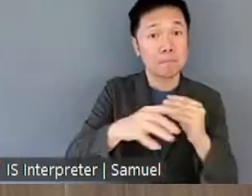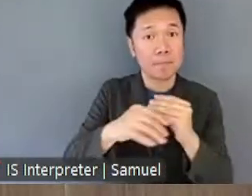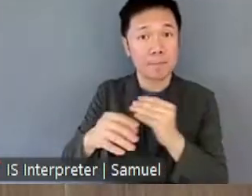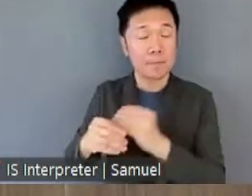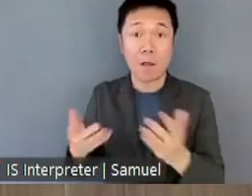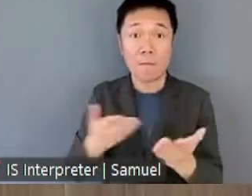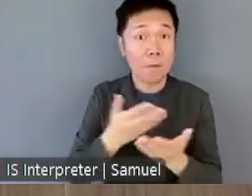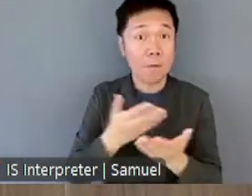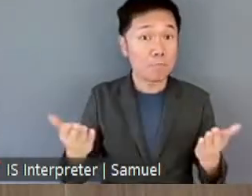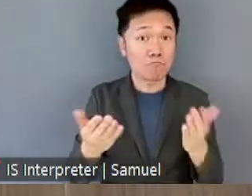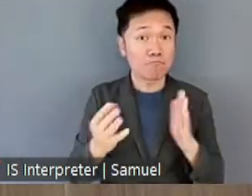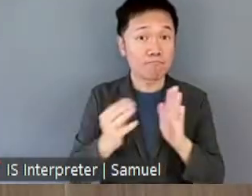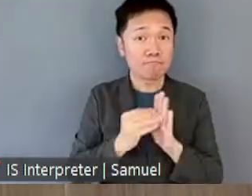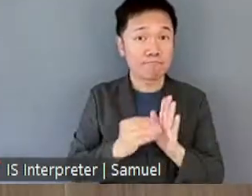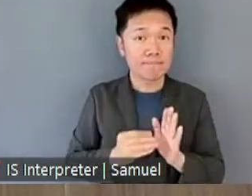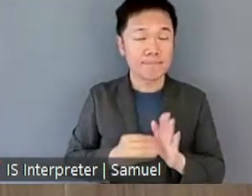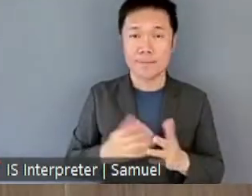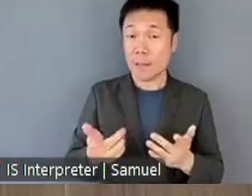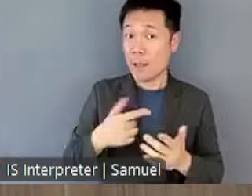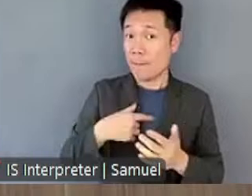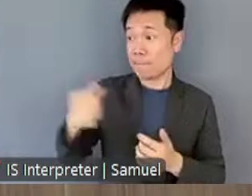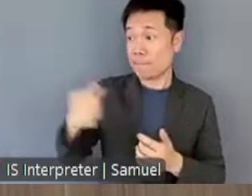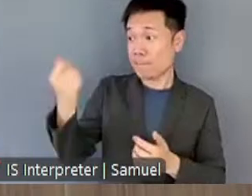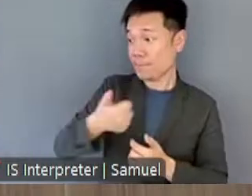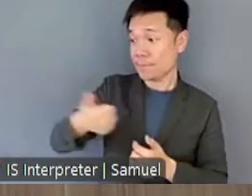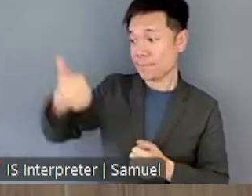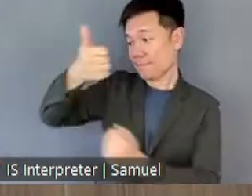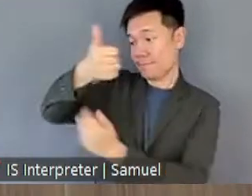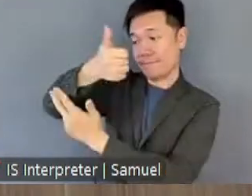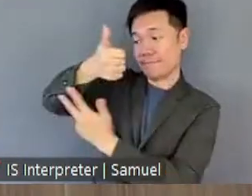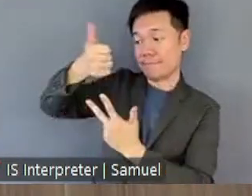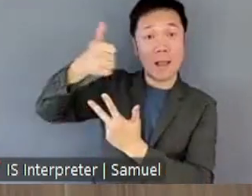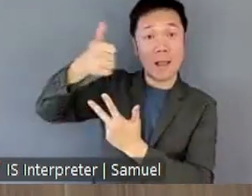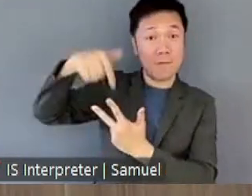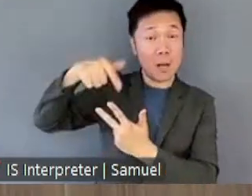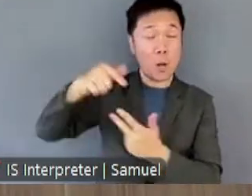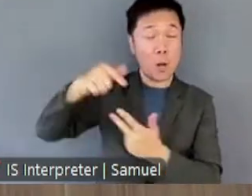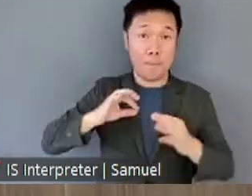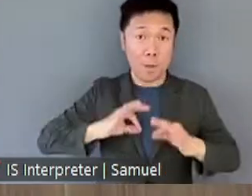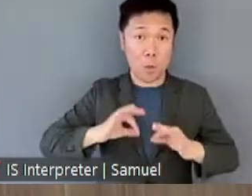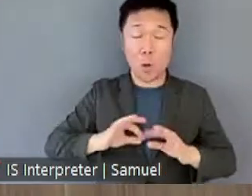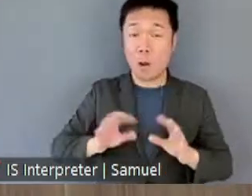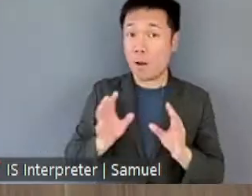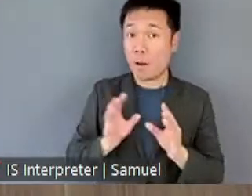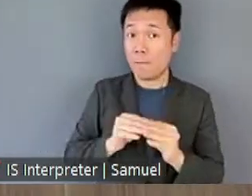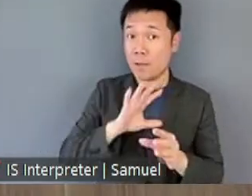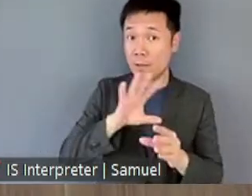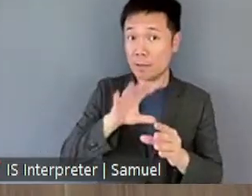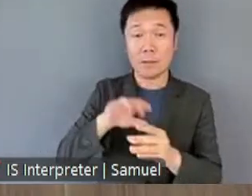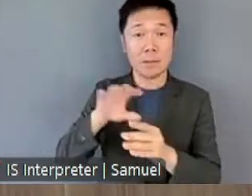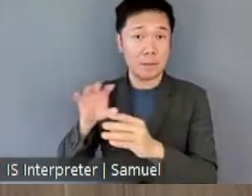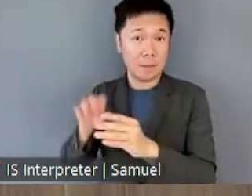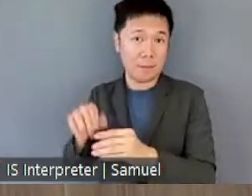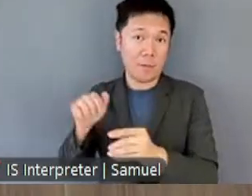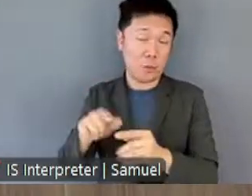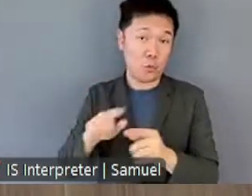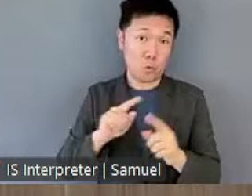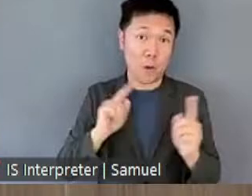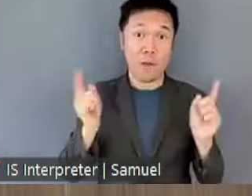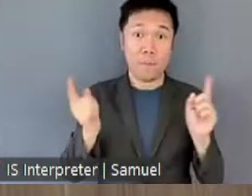of the following. The chair and the vice chairs of the Asia-Pacific Ministerial Conference on Digital Inclusion and